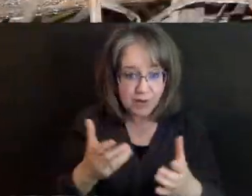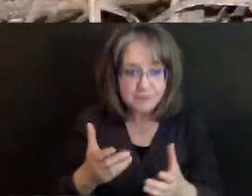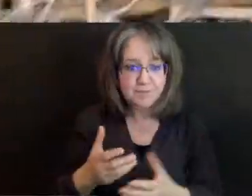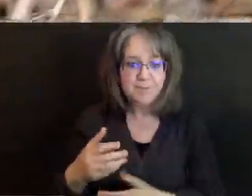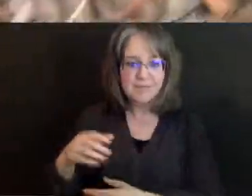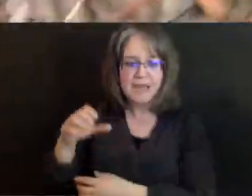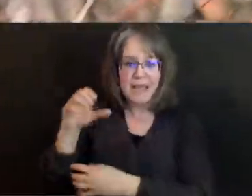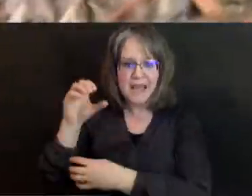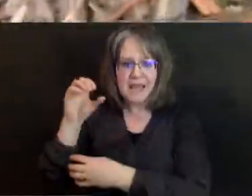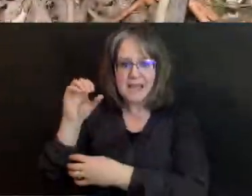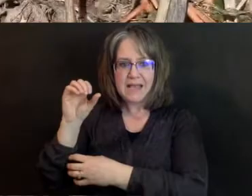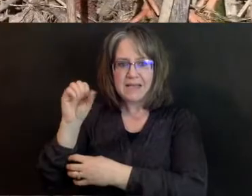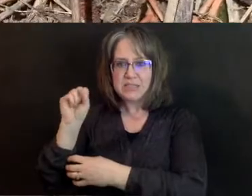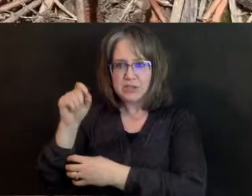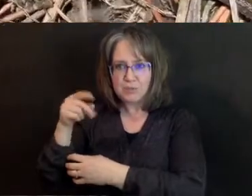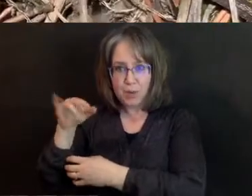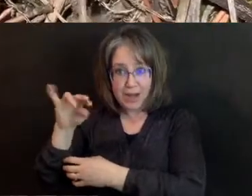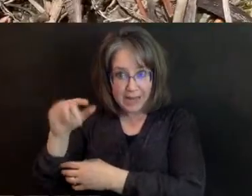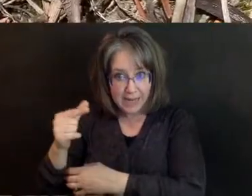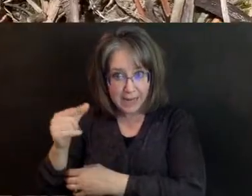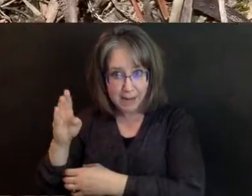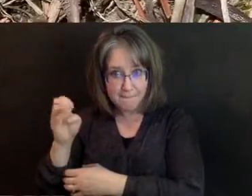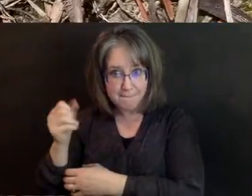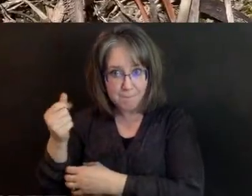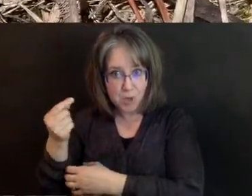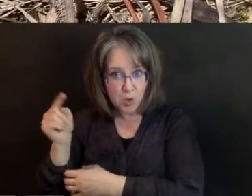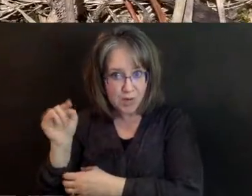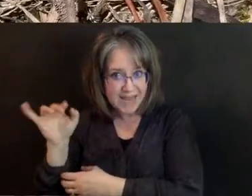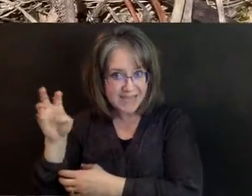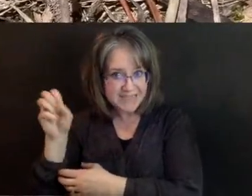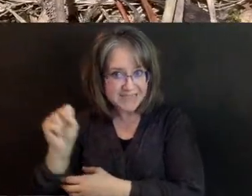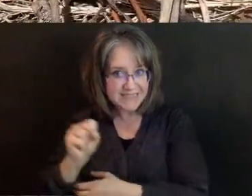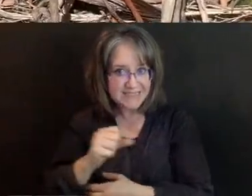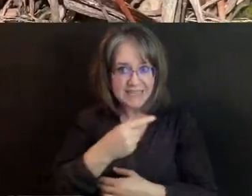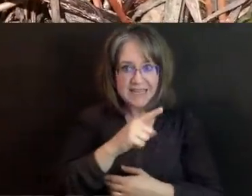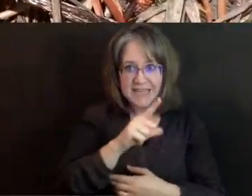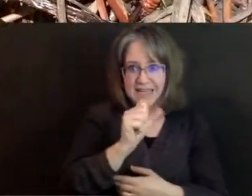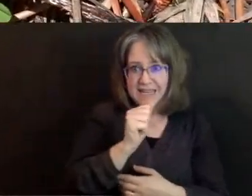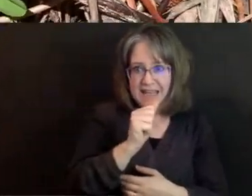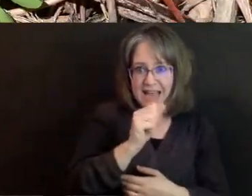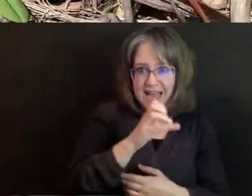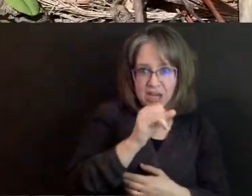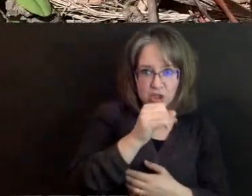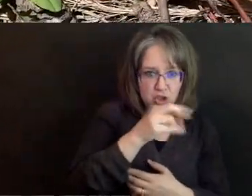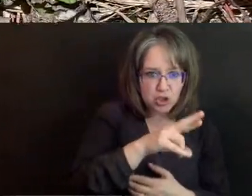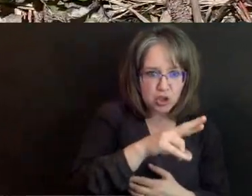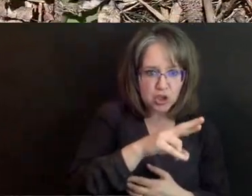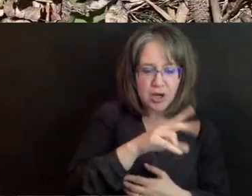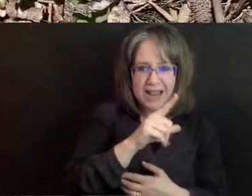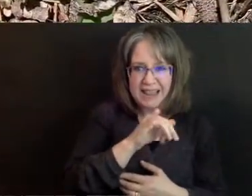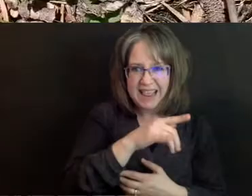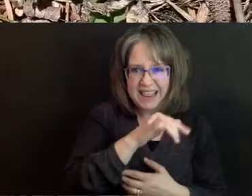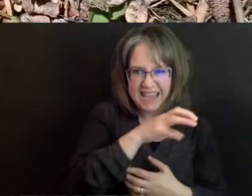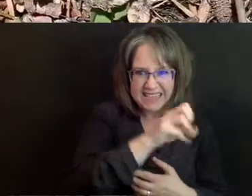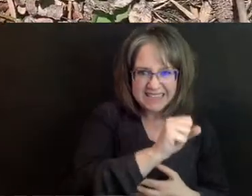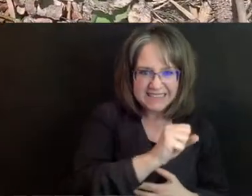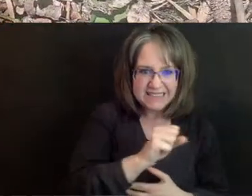once the snow melts, are spring beauties, glacier lilies, woodland star, yellowbell, and many